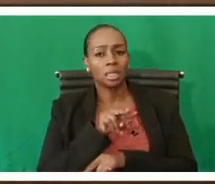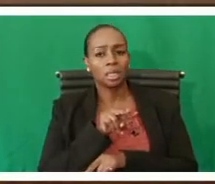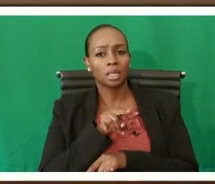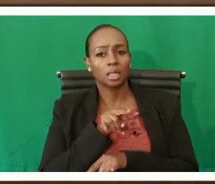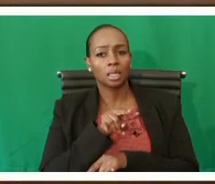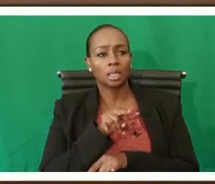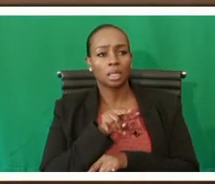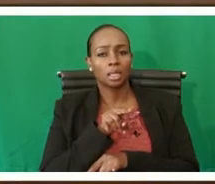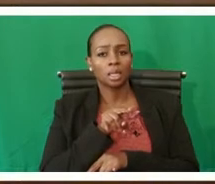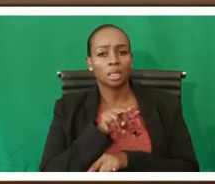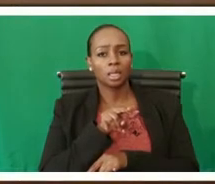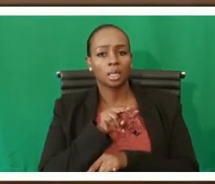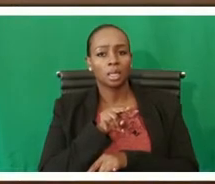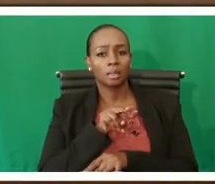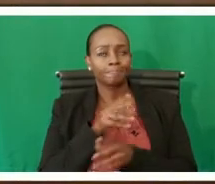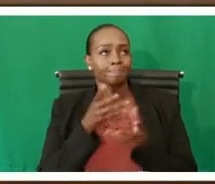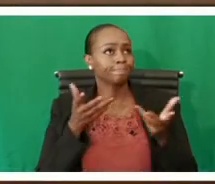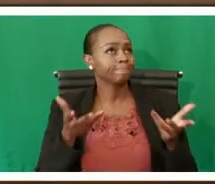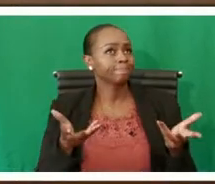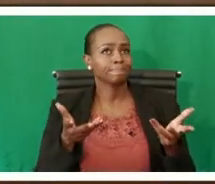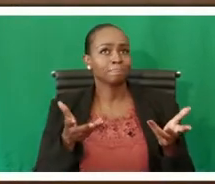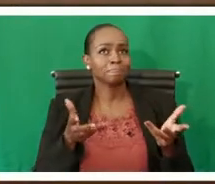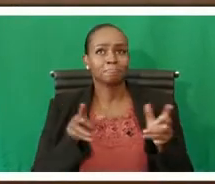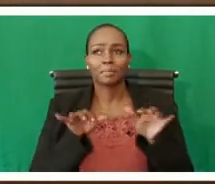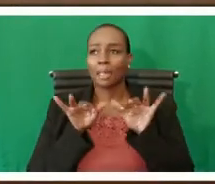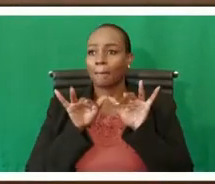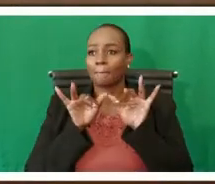ha hona batho ba re thusa.